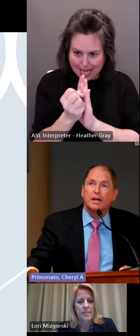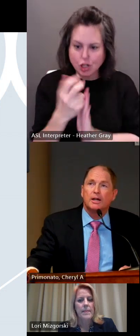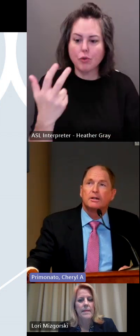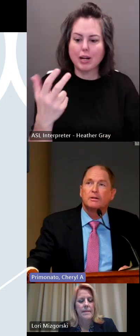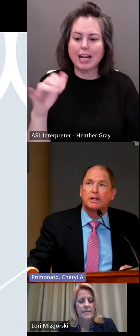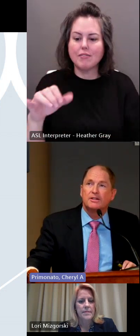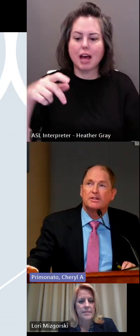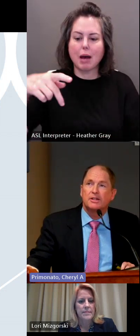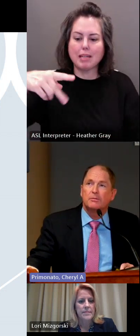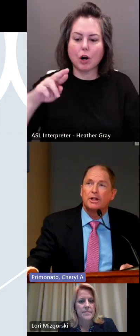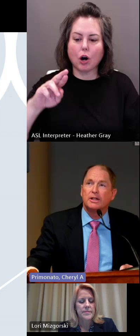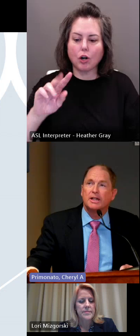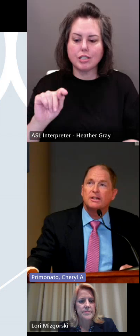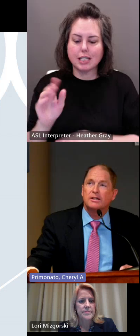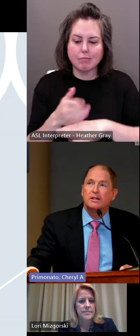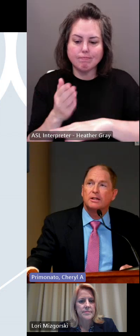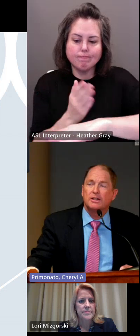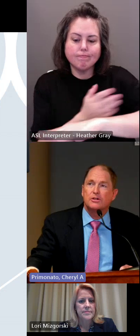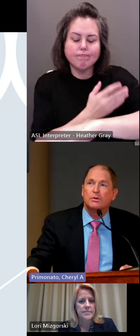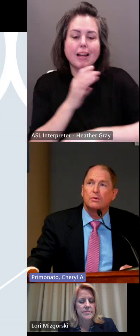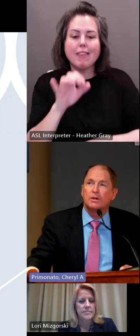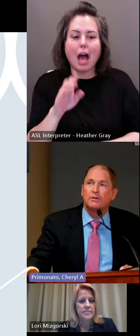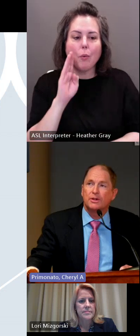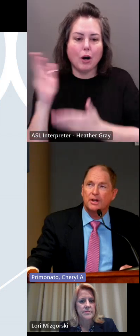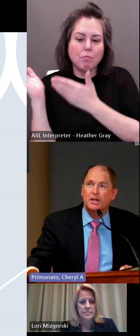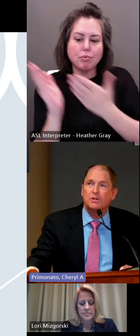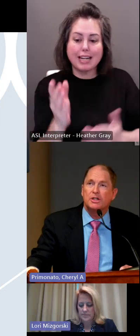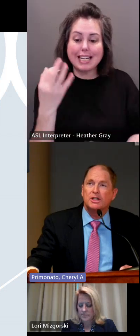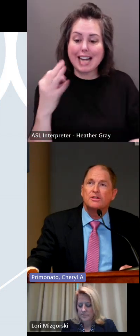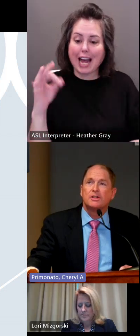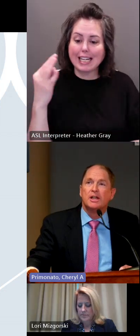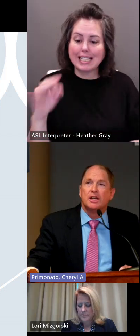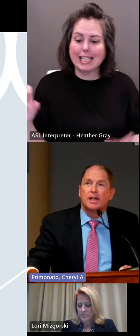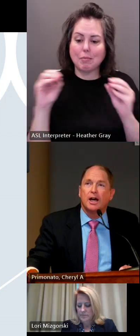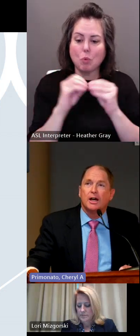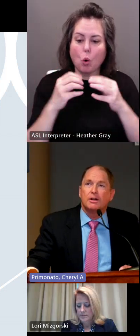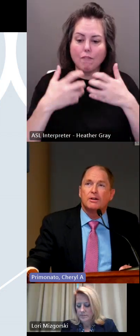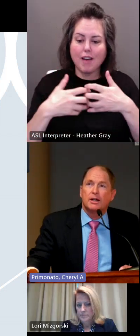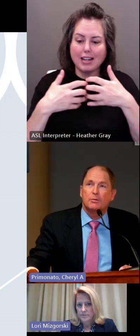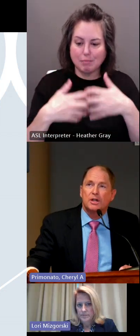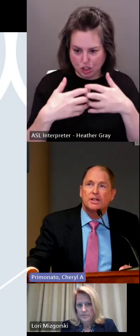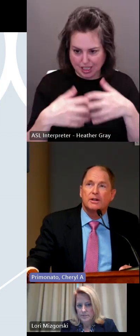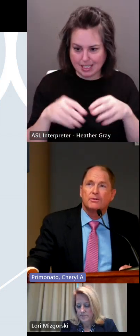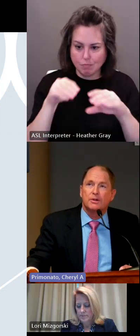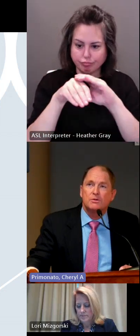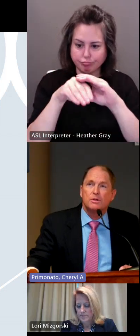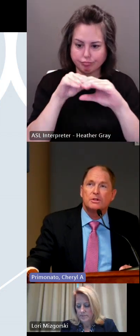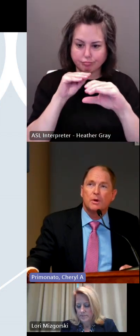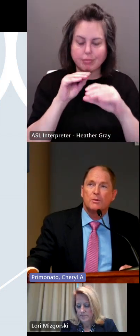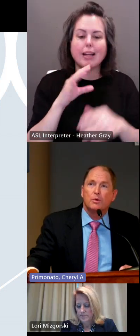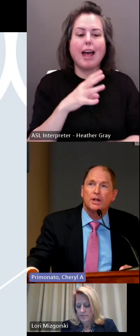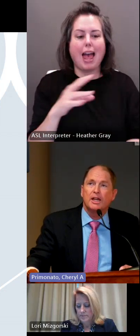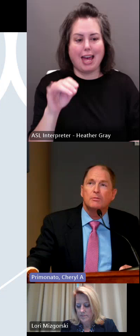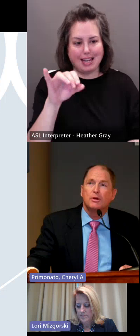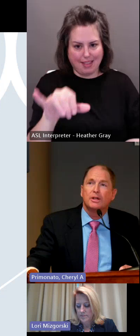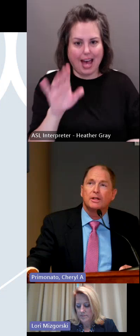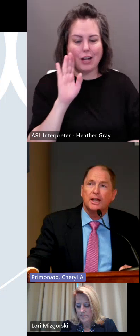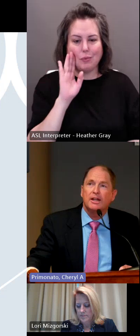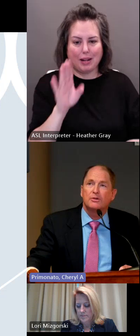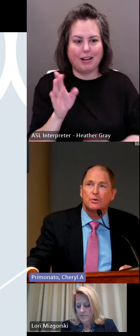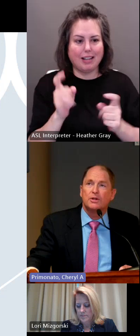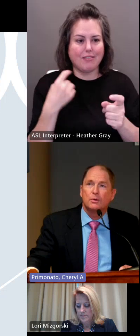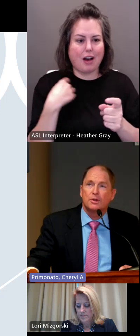would, as I said, bring in 19 additional fair vending machines at a price tag for these ones of